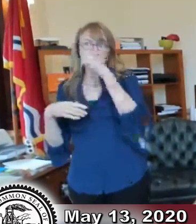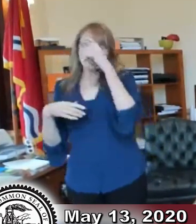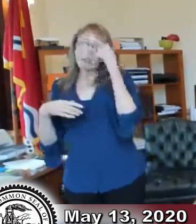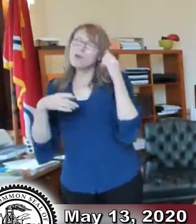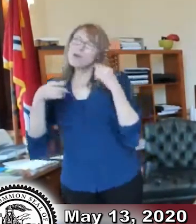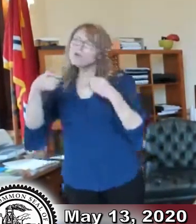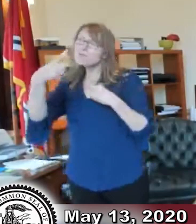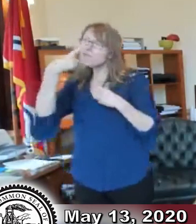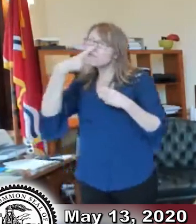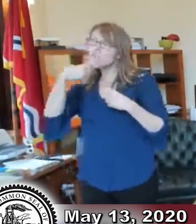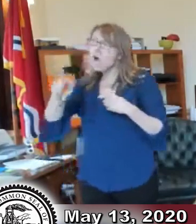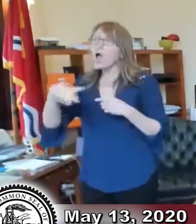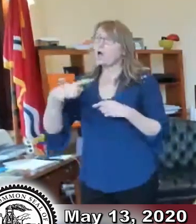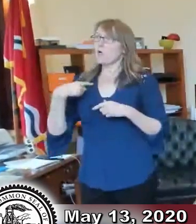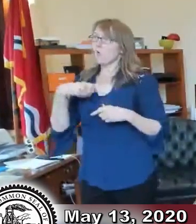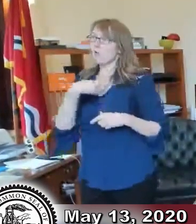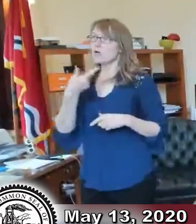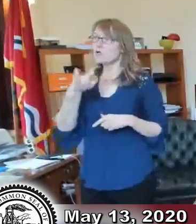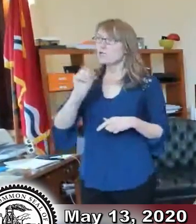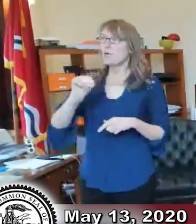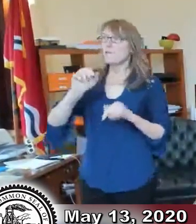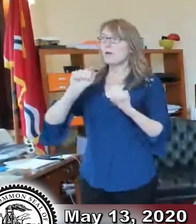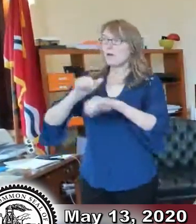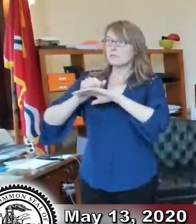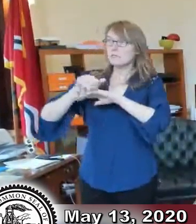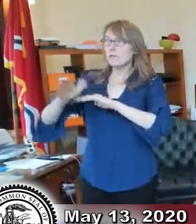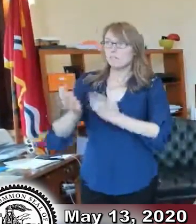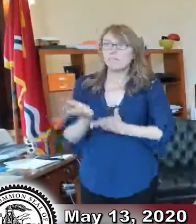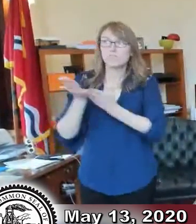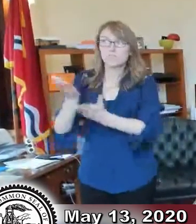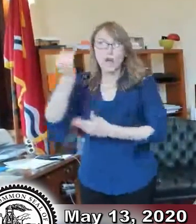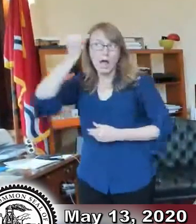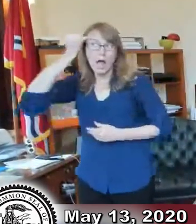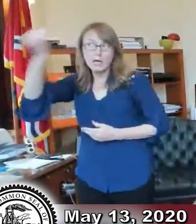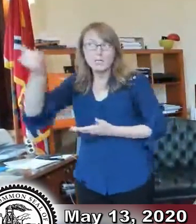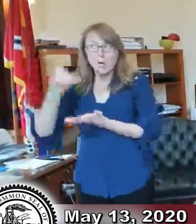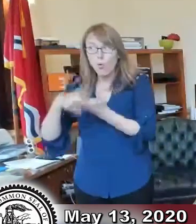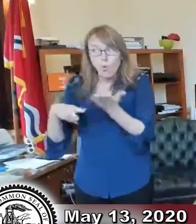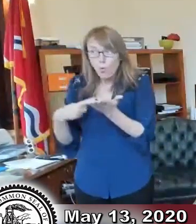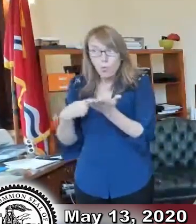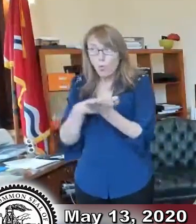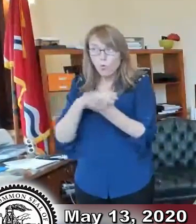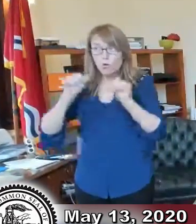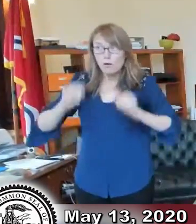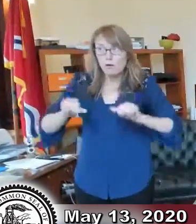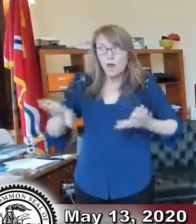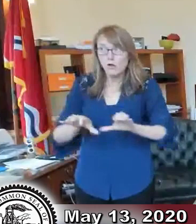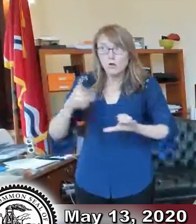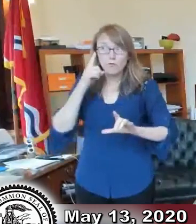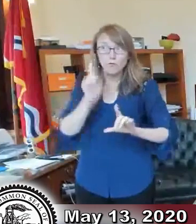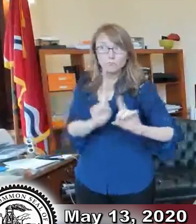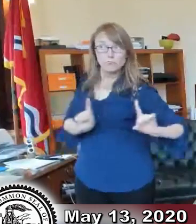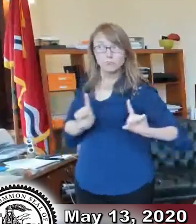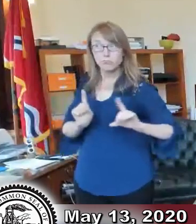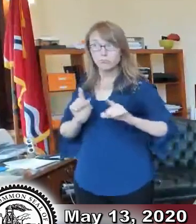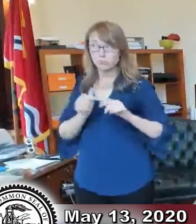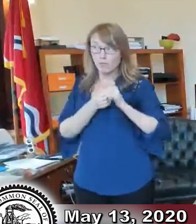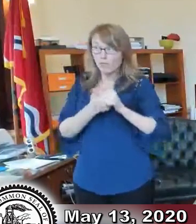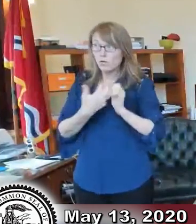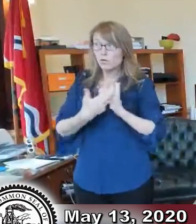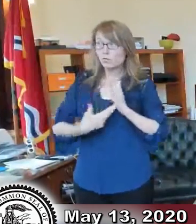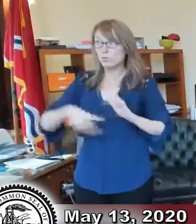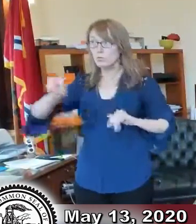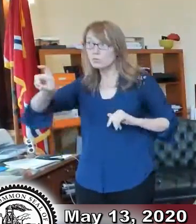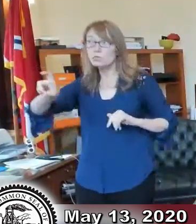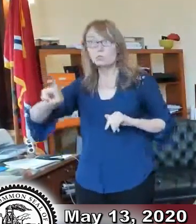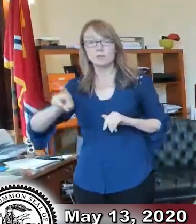do to help reopen when they're able? Yeah, Bridget, thank you. That's something that I said on Monday, because we had a number of questions from both